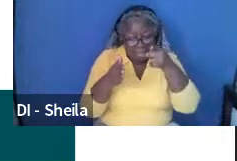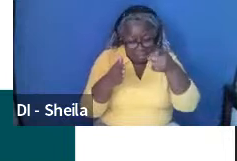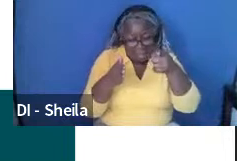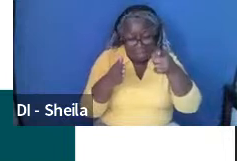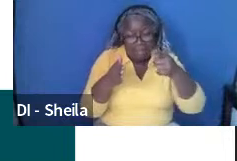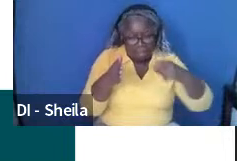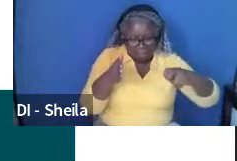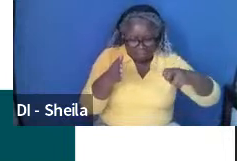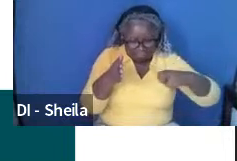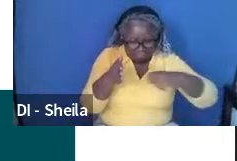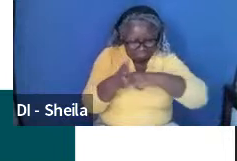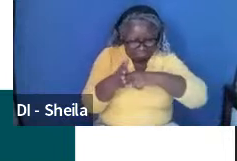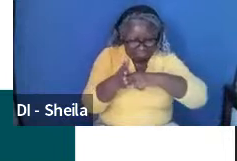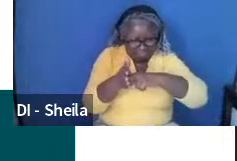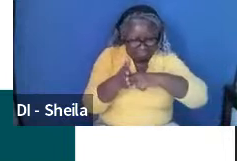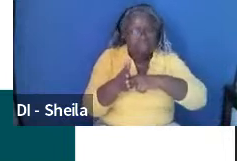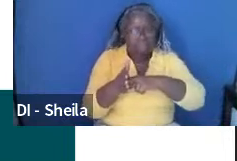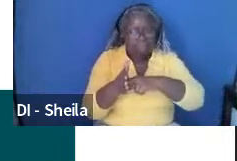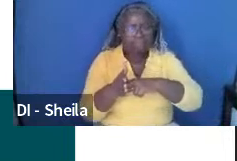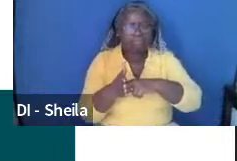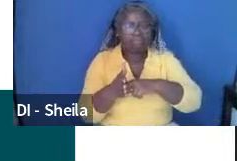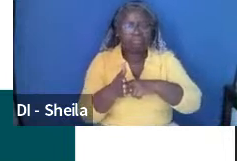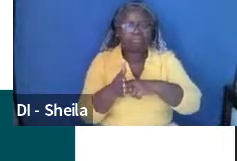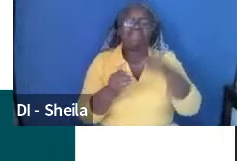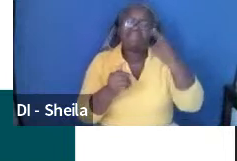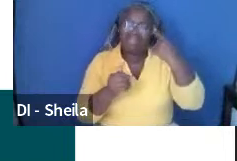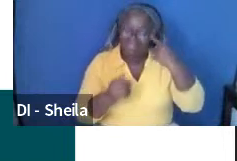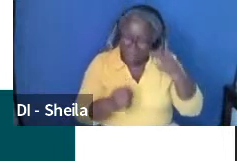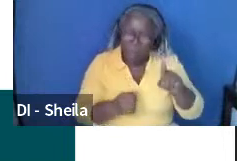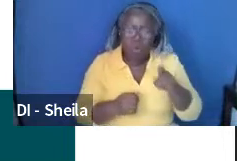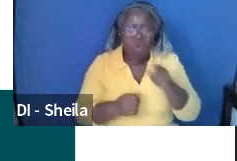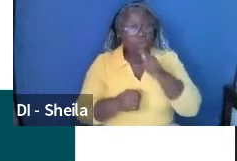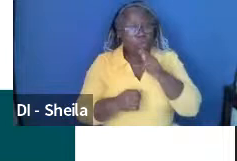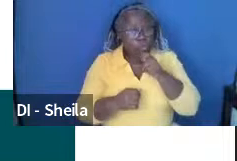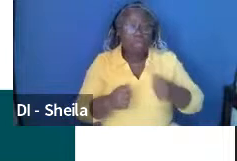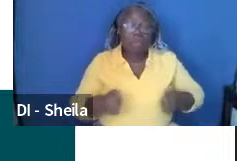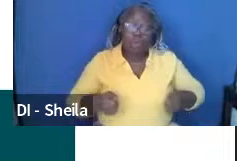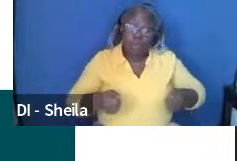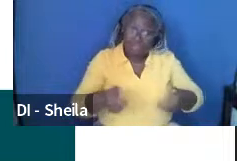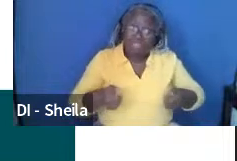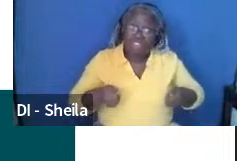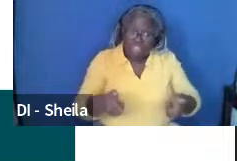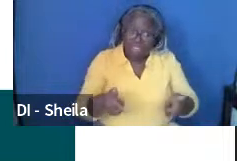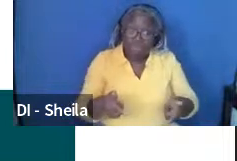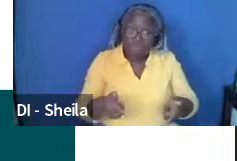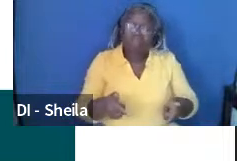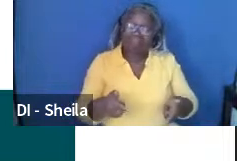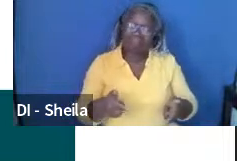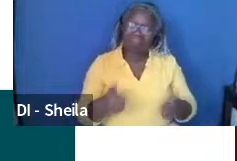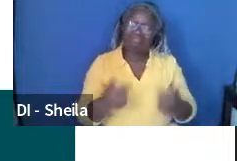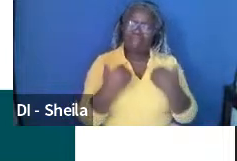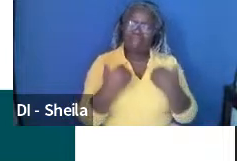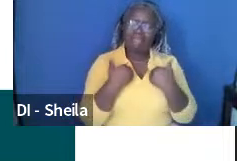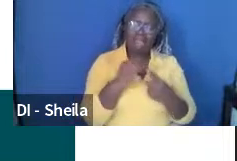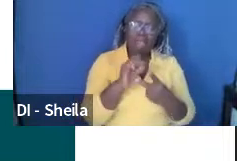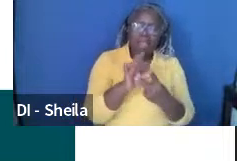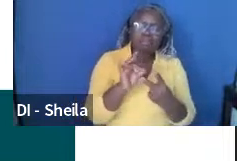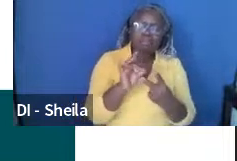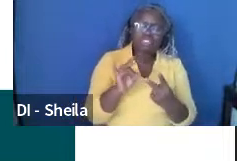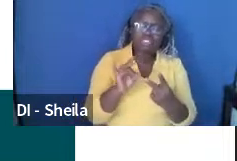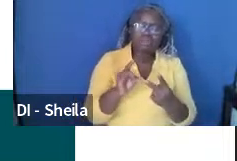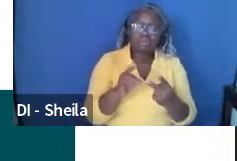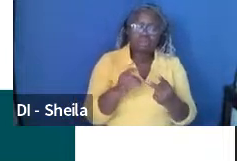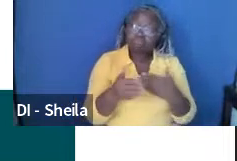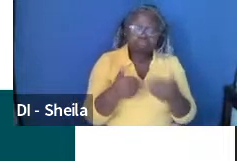for the wheelchair user to come straight forward or at an angle to the left or the right. So it uses up a fair amount